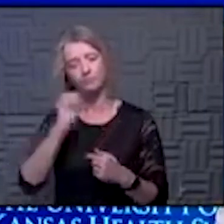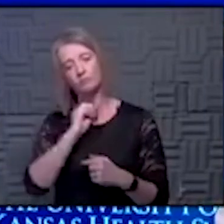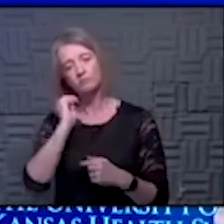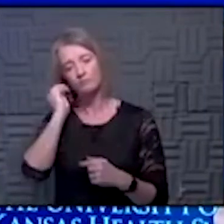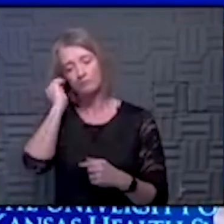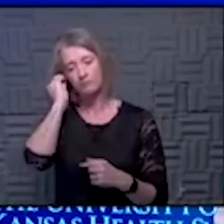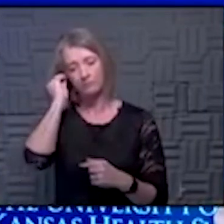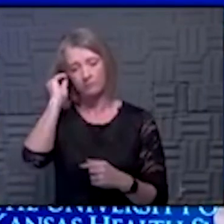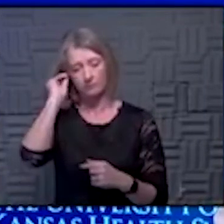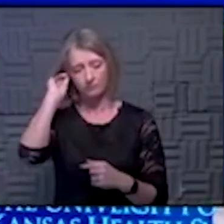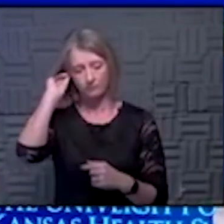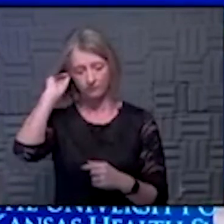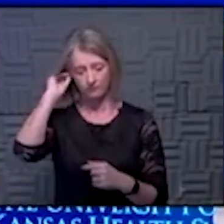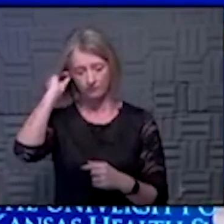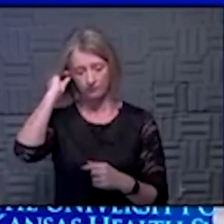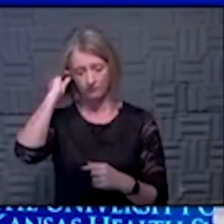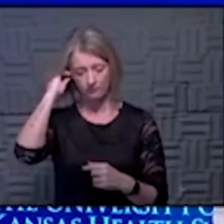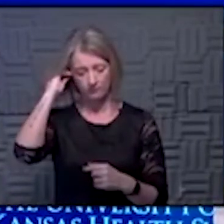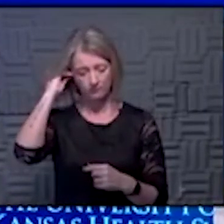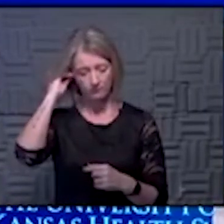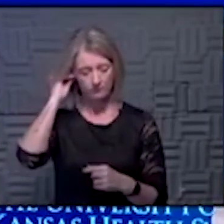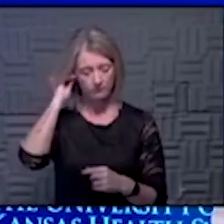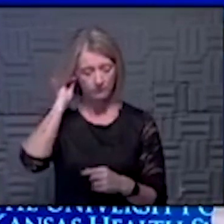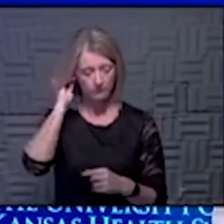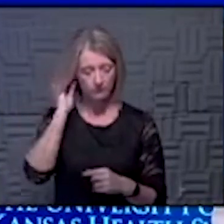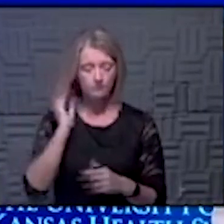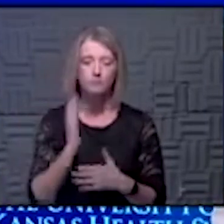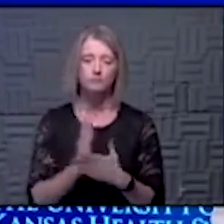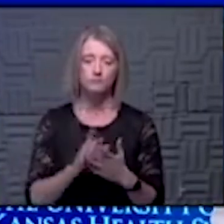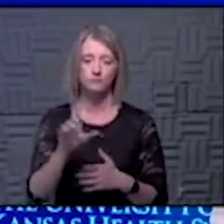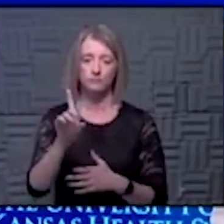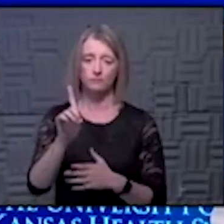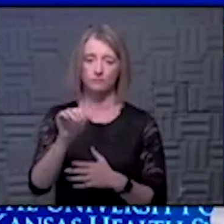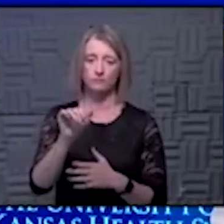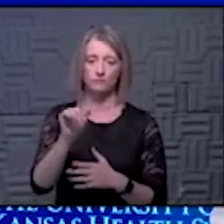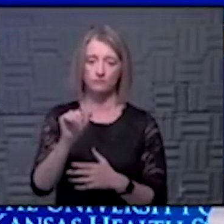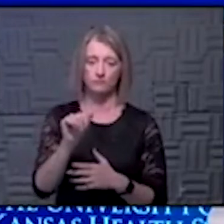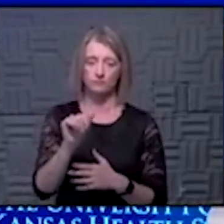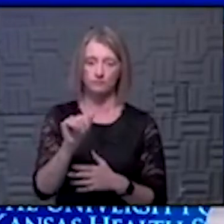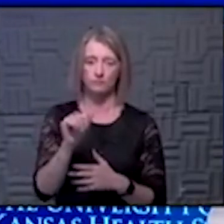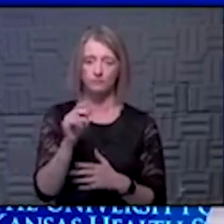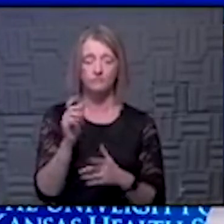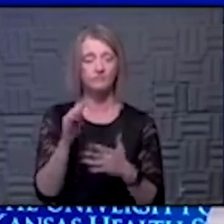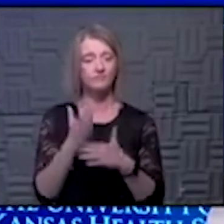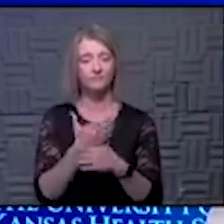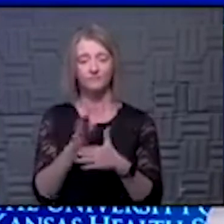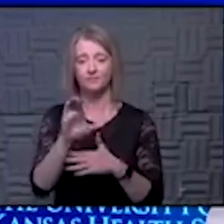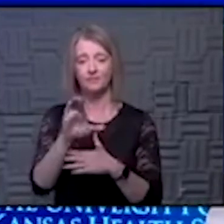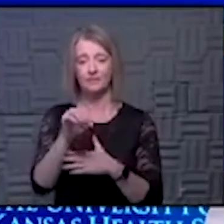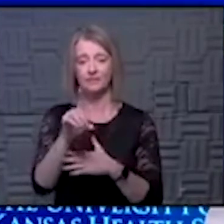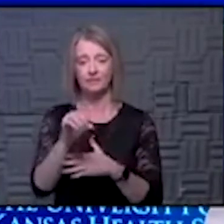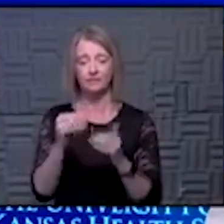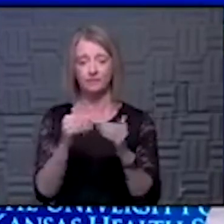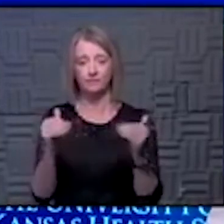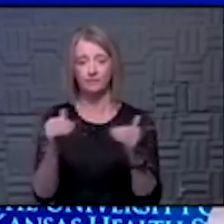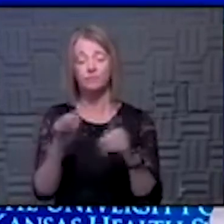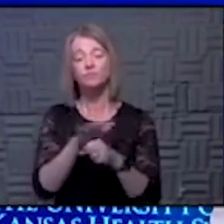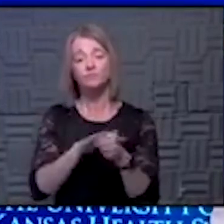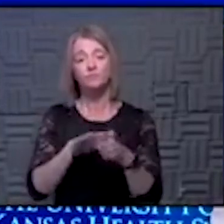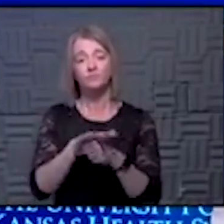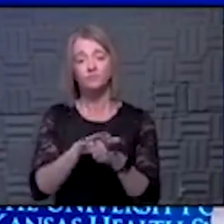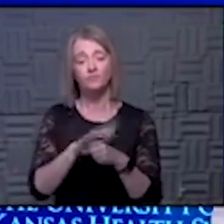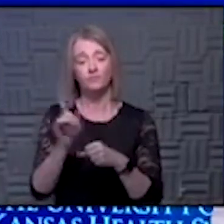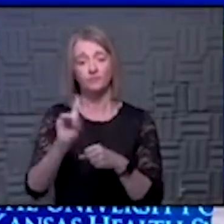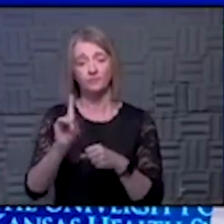Well, there's a decent amount of data that's been shared around where, both at the CDC level and locally,